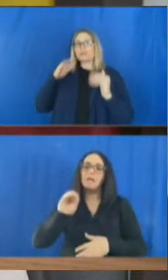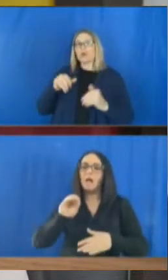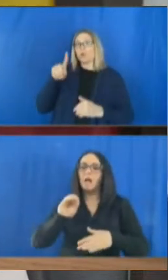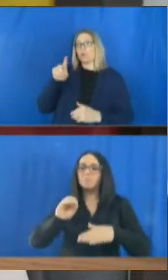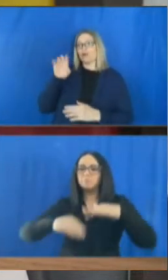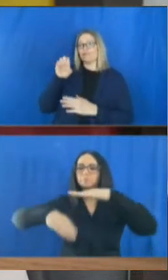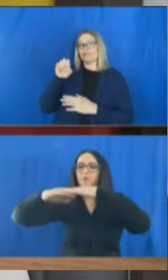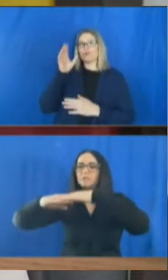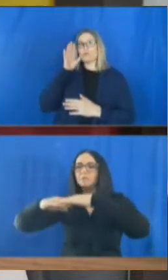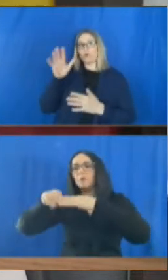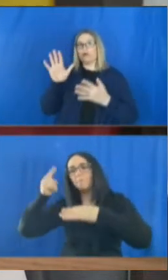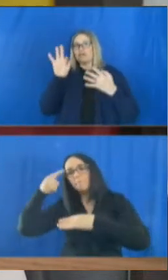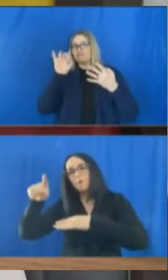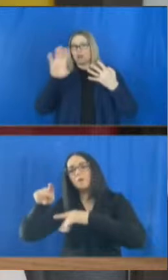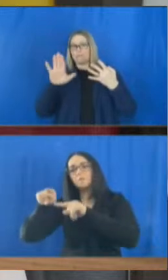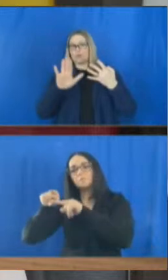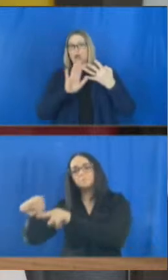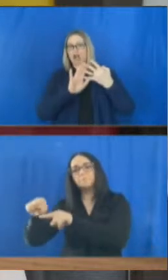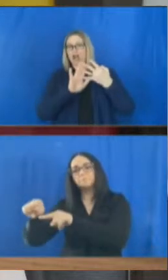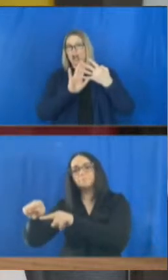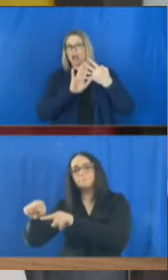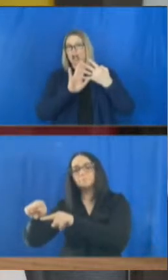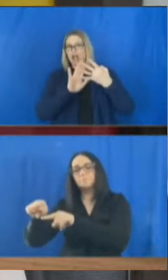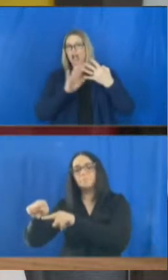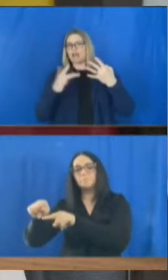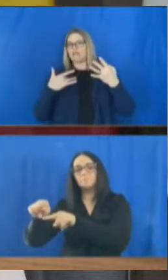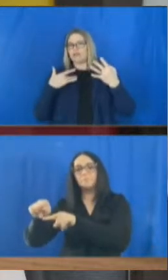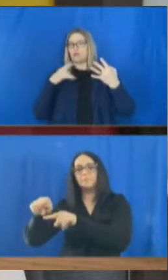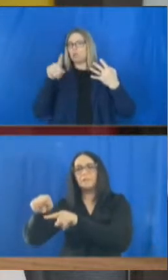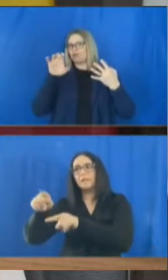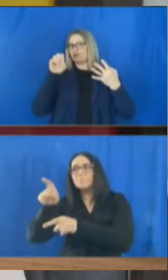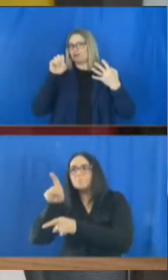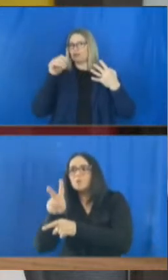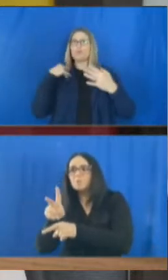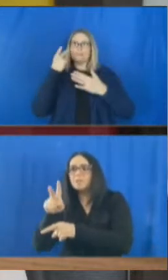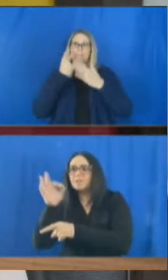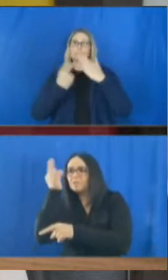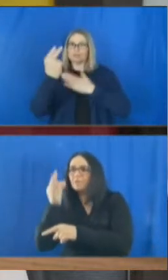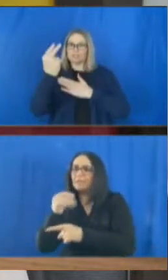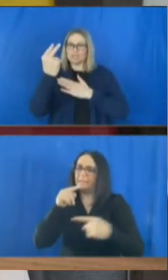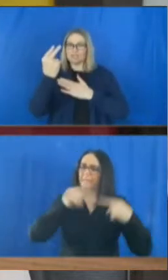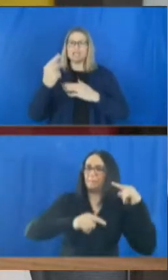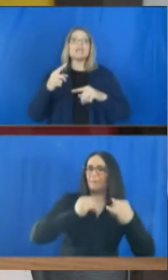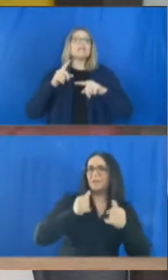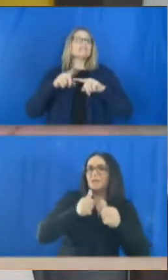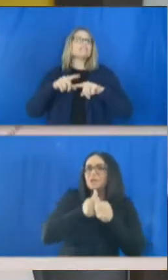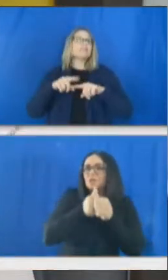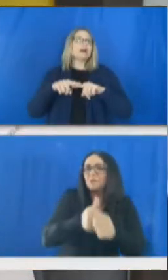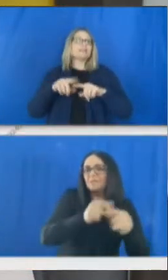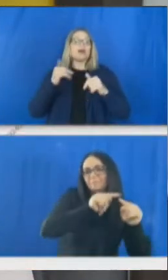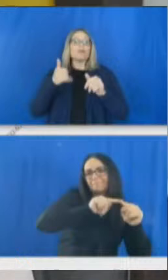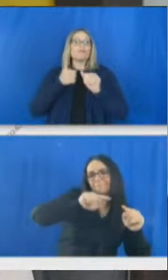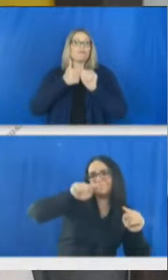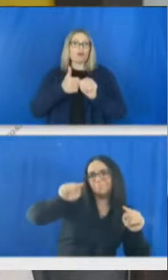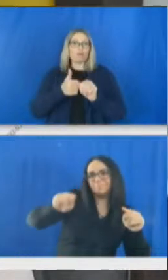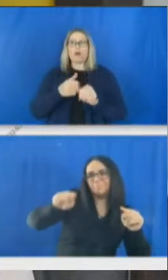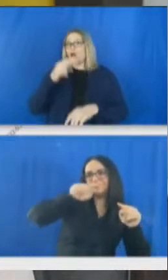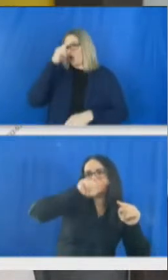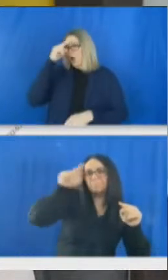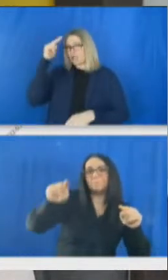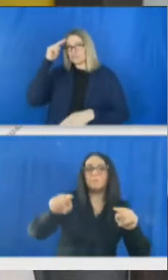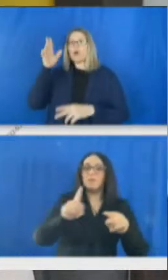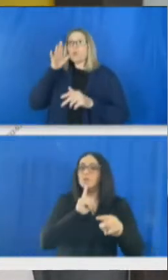to rise over the next couple of weeks due to anticipated activity and more public contact under Level 2.